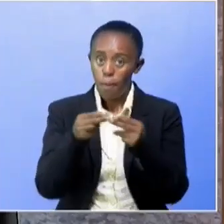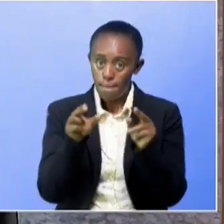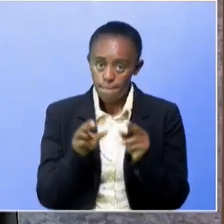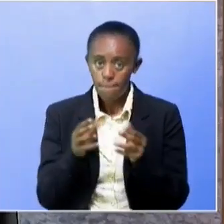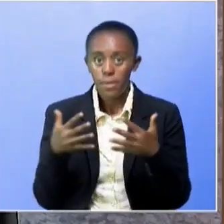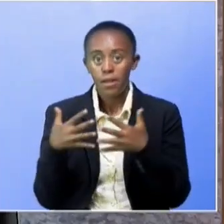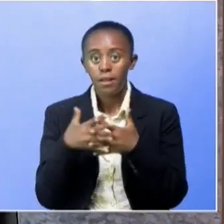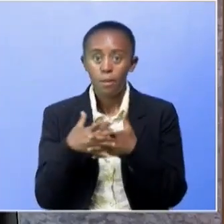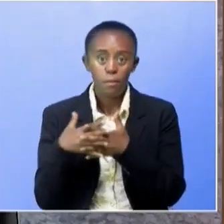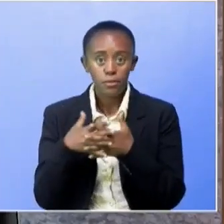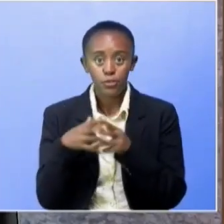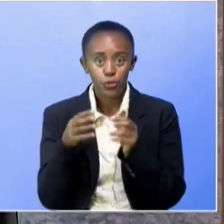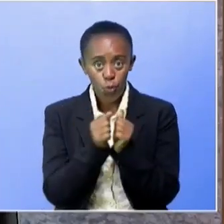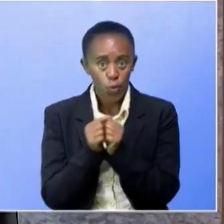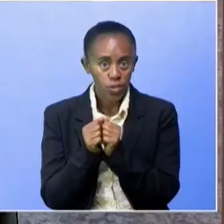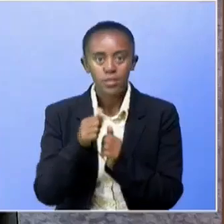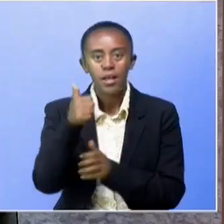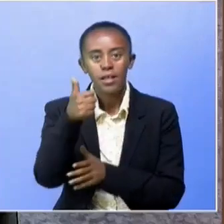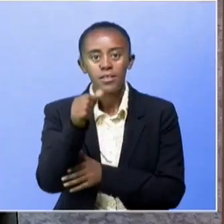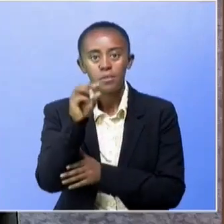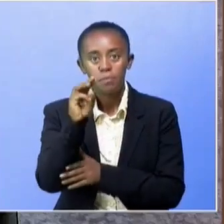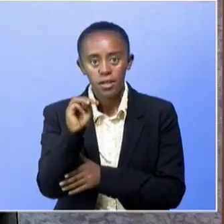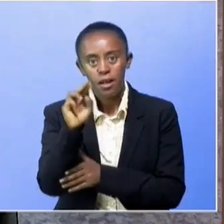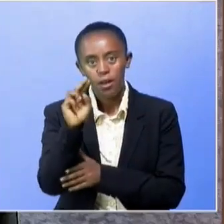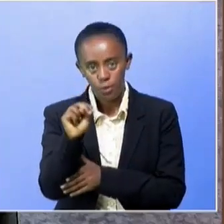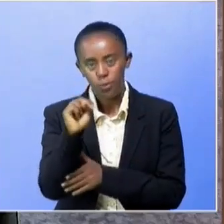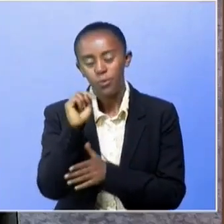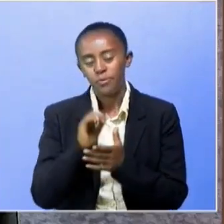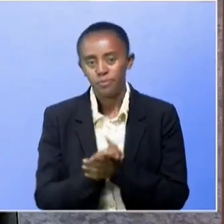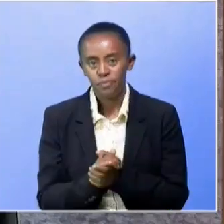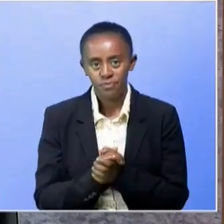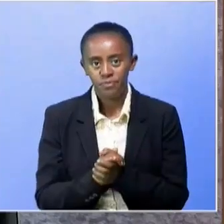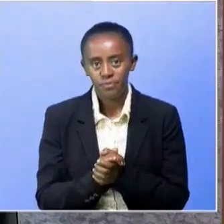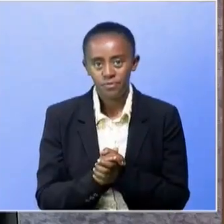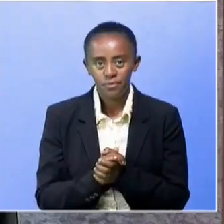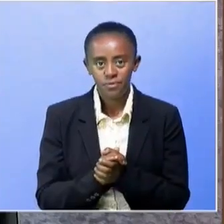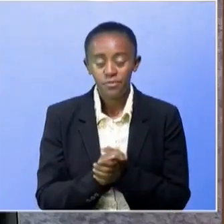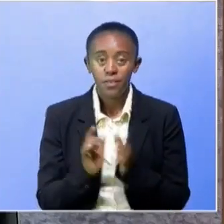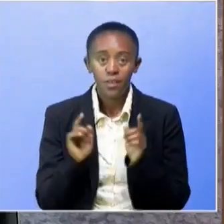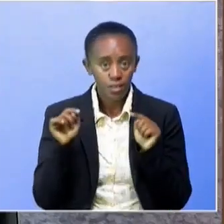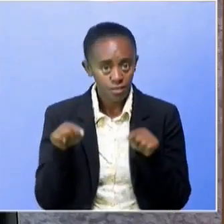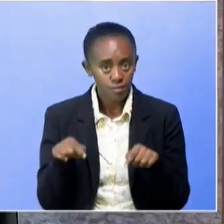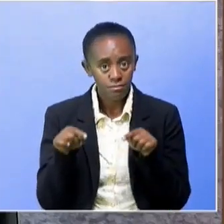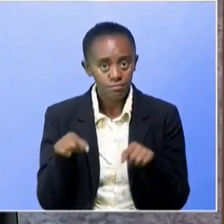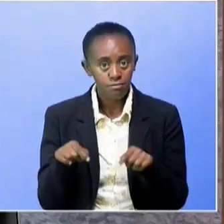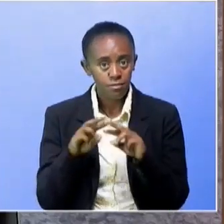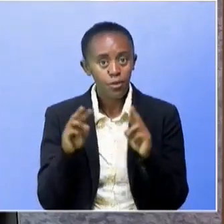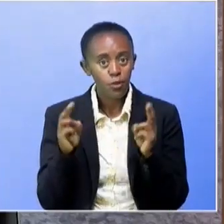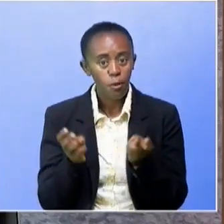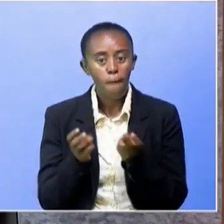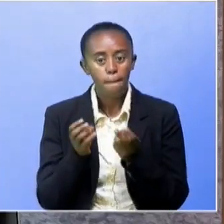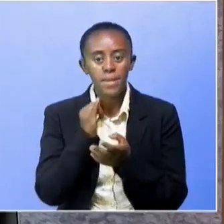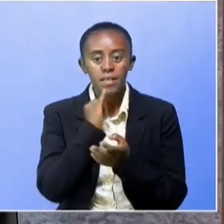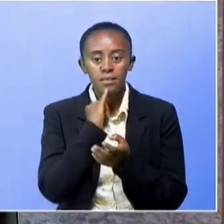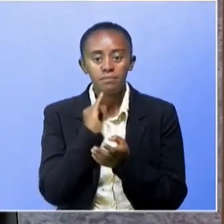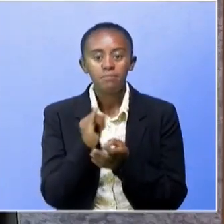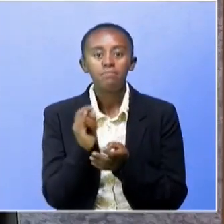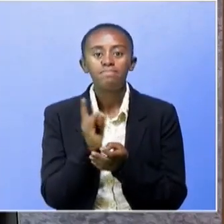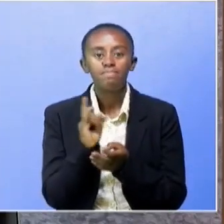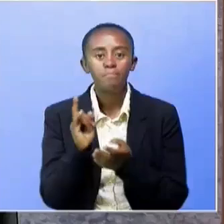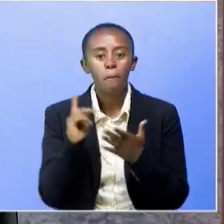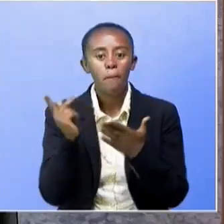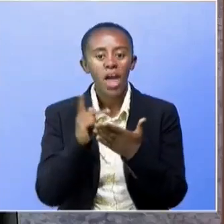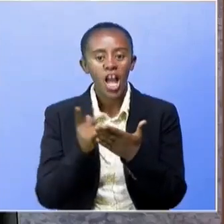Bureau in collaboration with Addis Media Network. Today's topic is